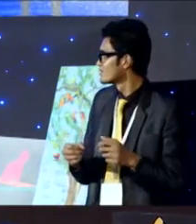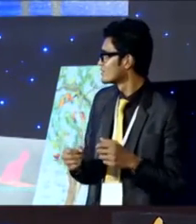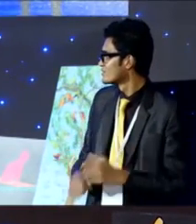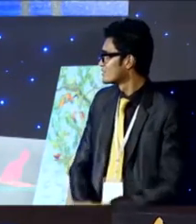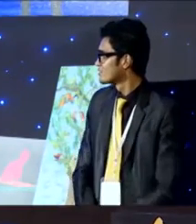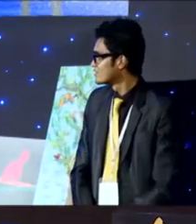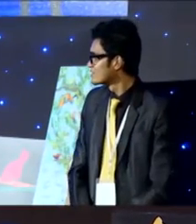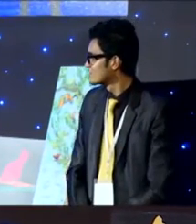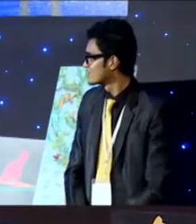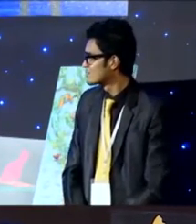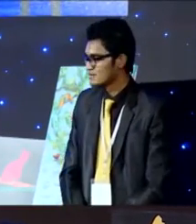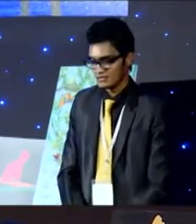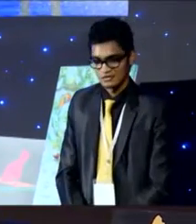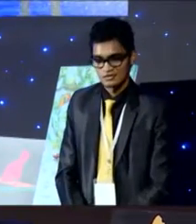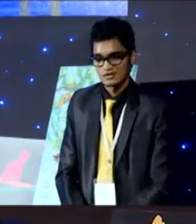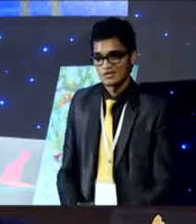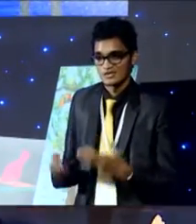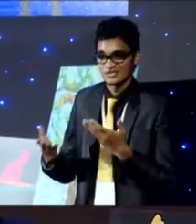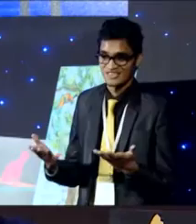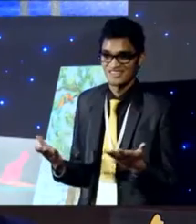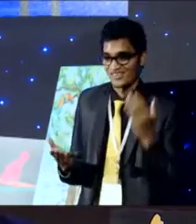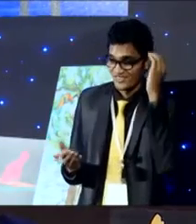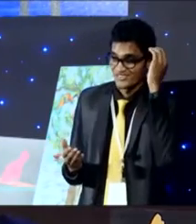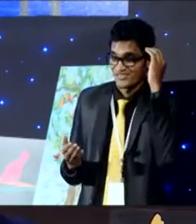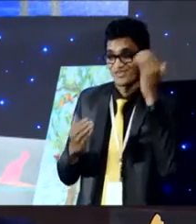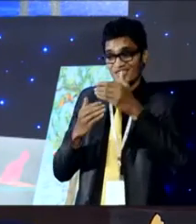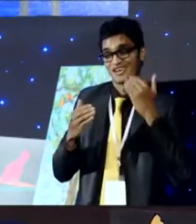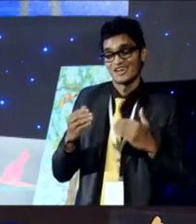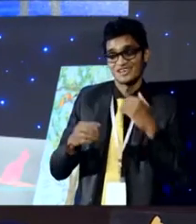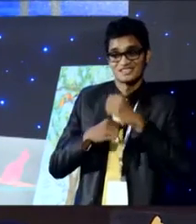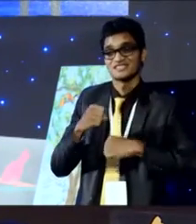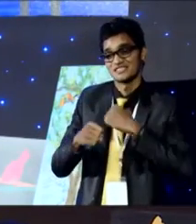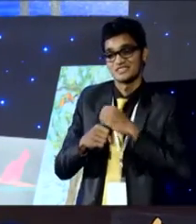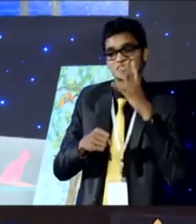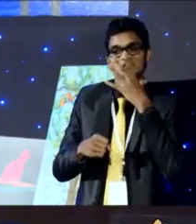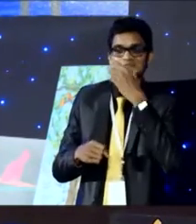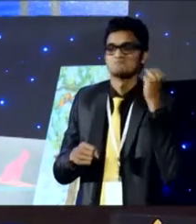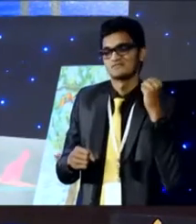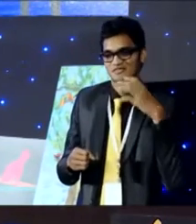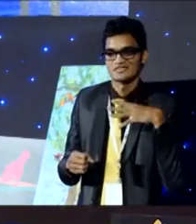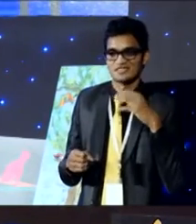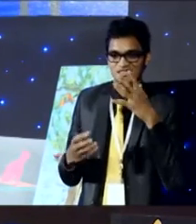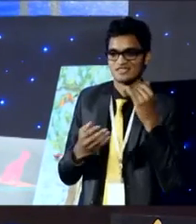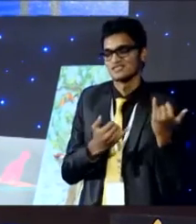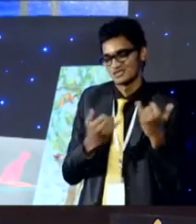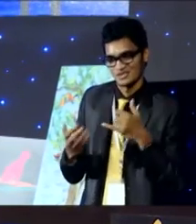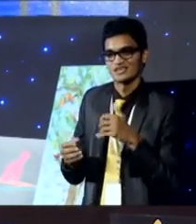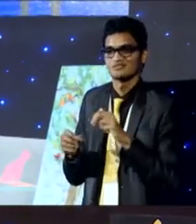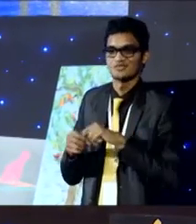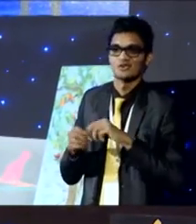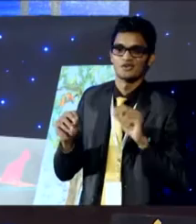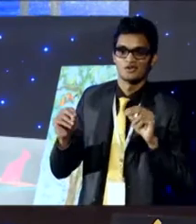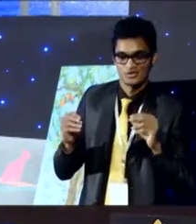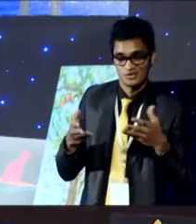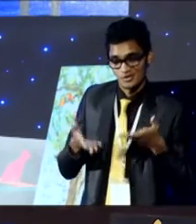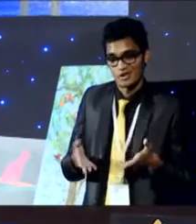Sridhar, I know what I missed last year. It's a completely different kind of an event. But let's get into the subject